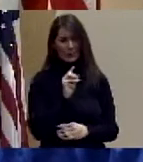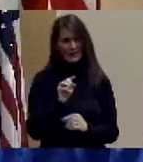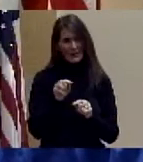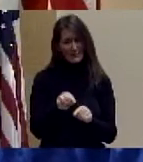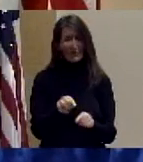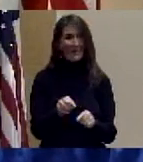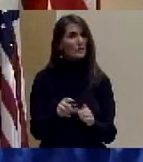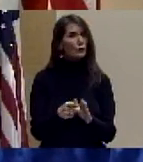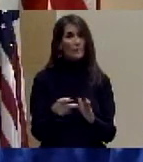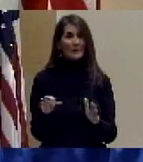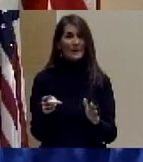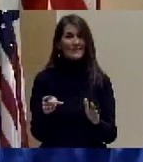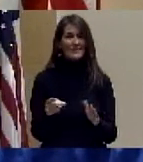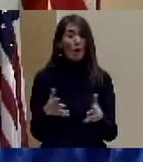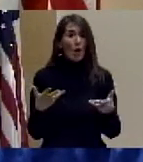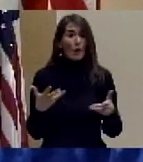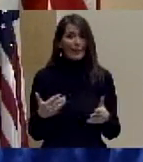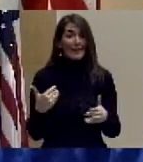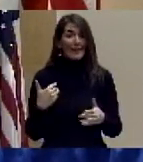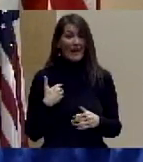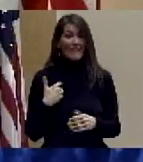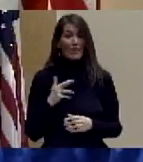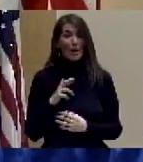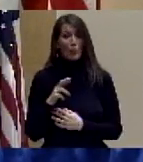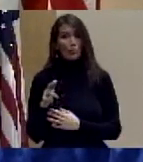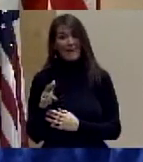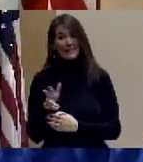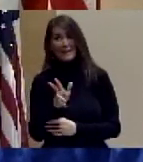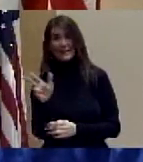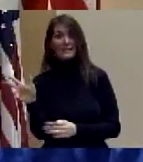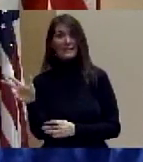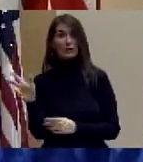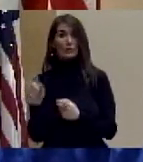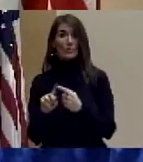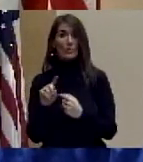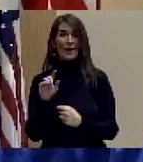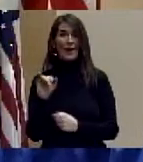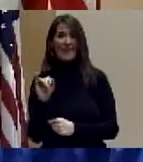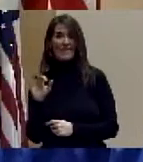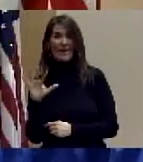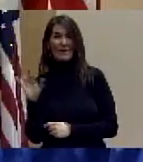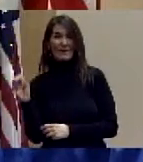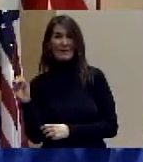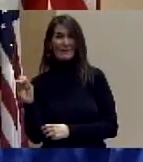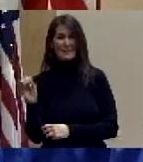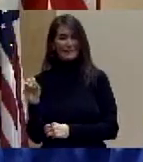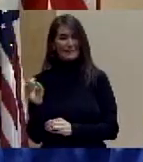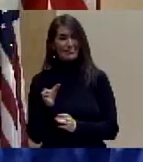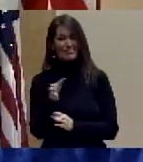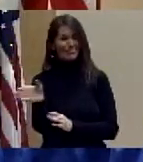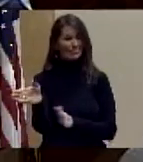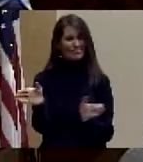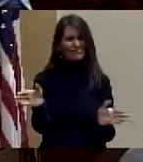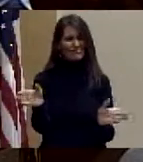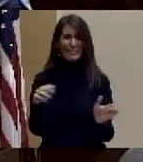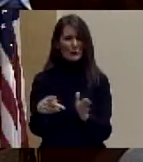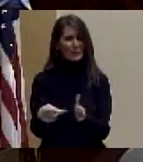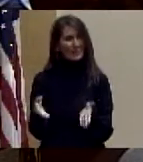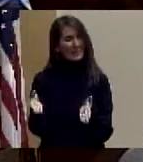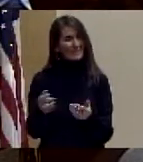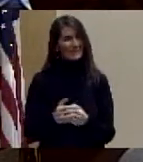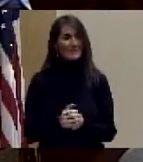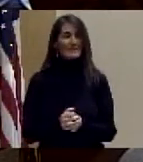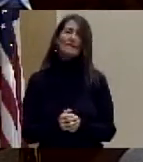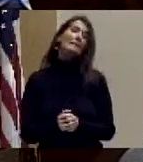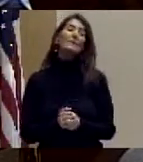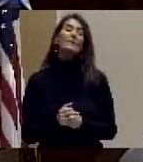an existing right lane ramp onto I-590 a few hundred feet down Monroe Avenue. Not